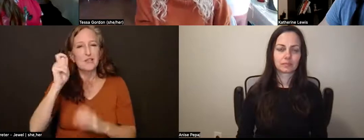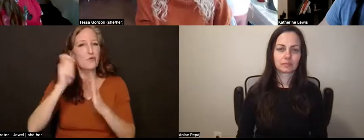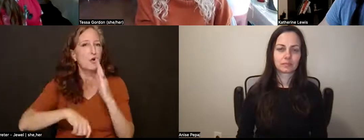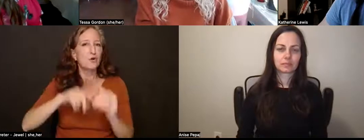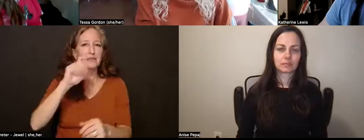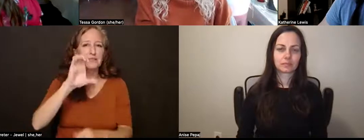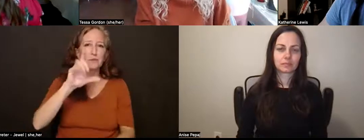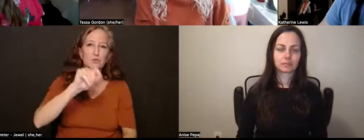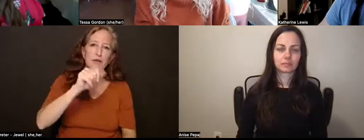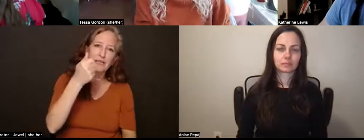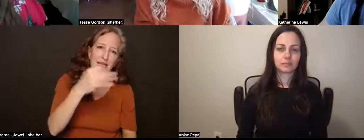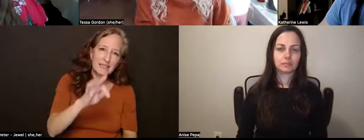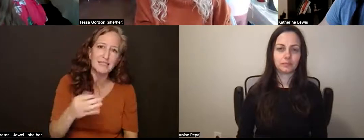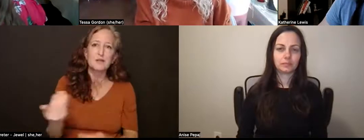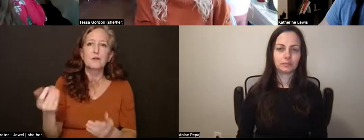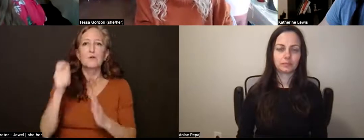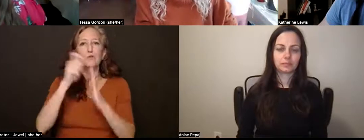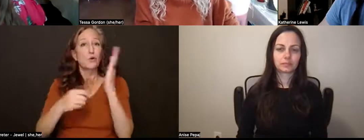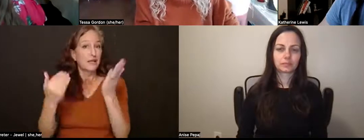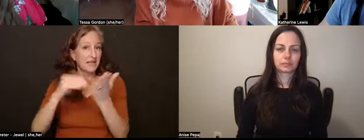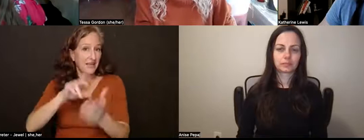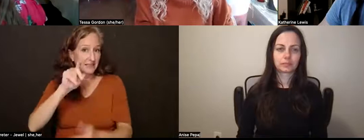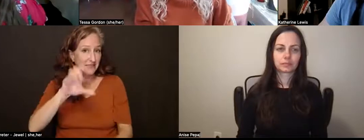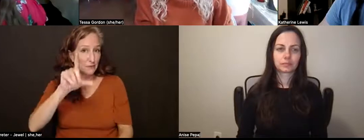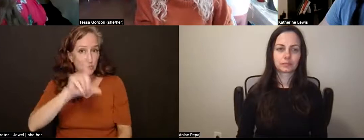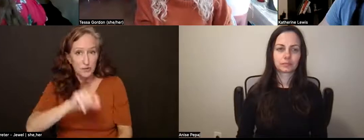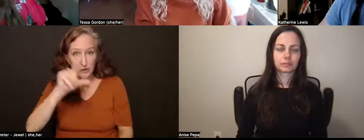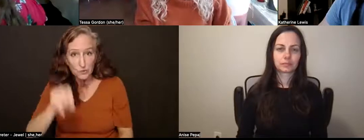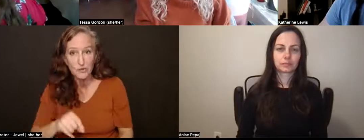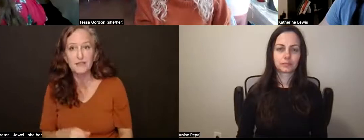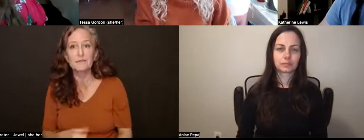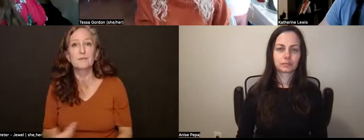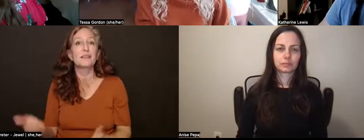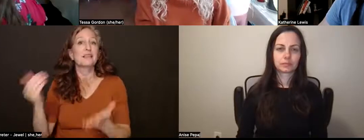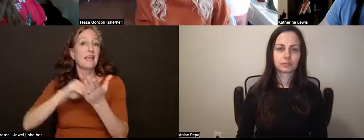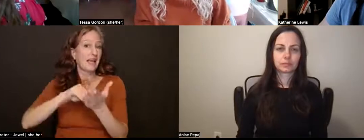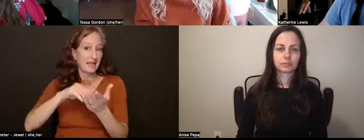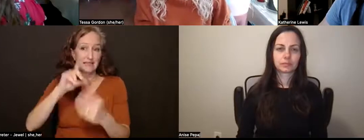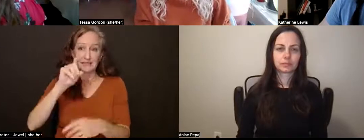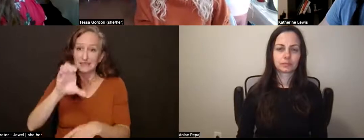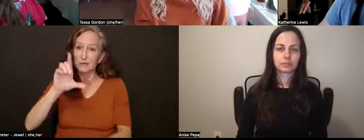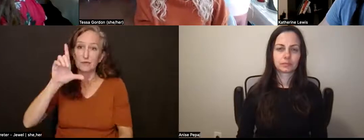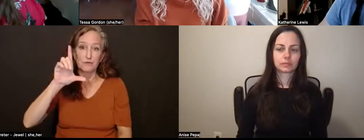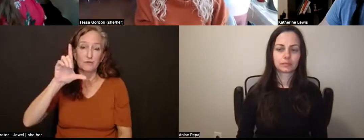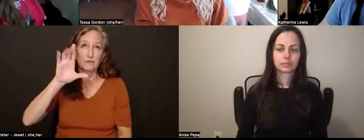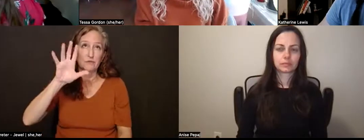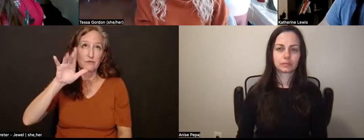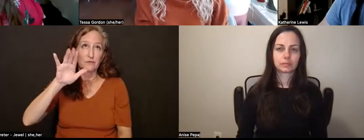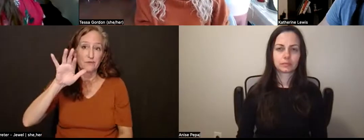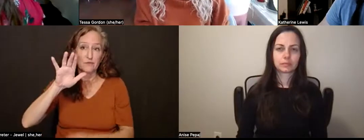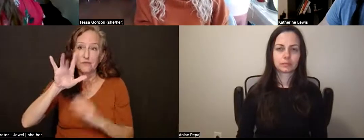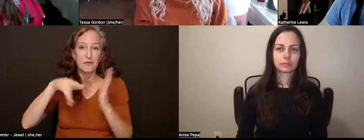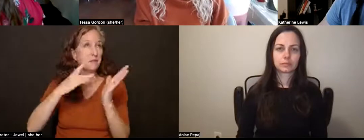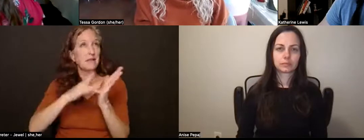early 2020. December 2020, and they wrote them again in December. The middle